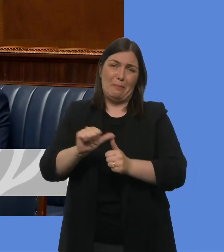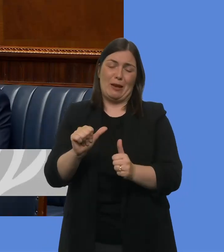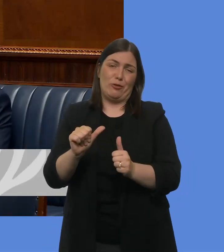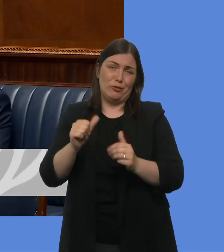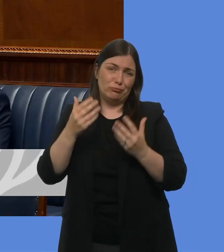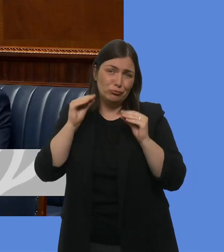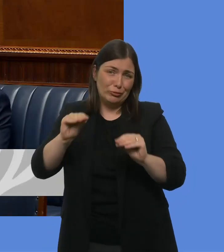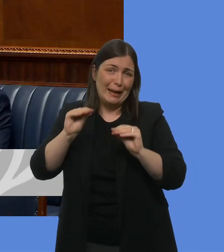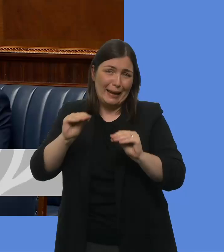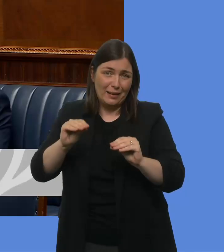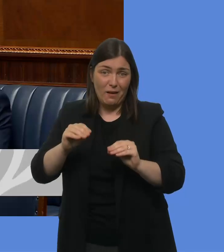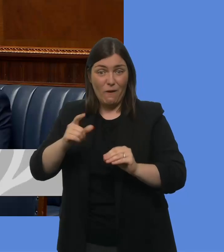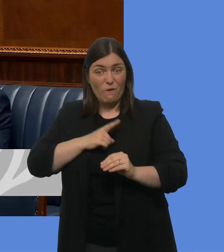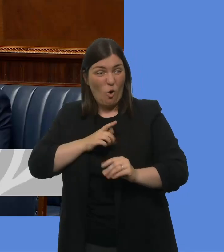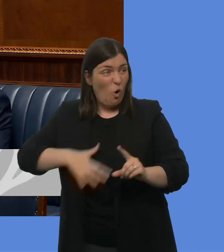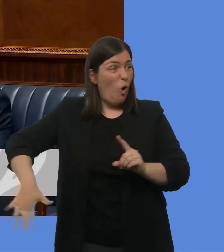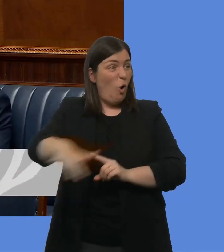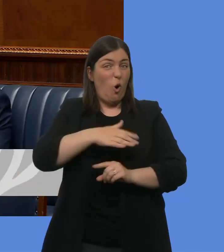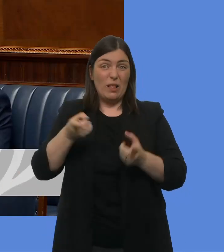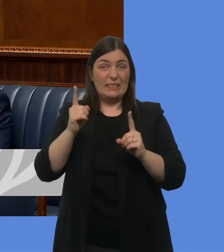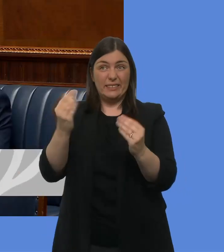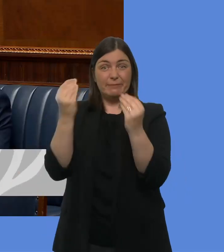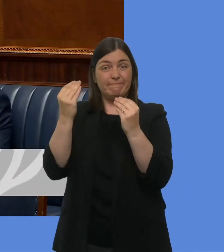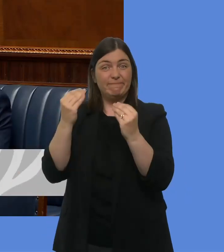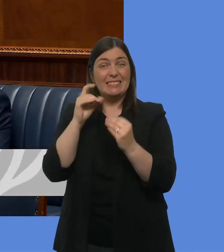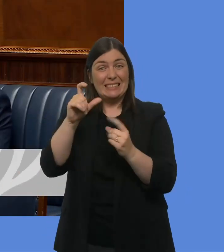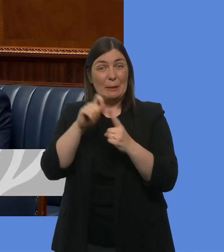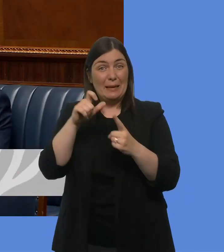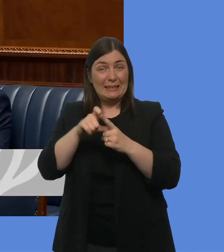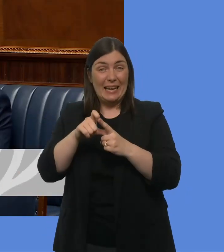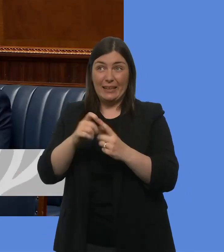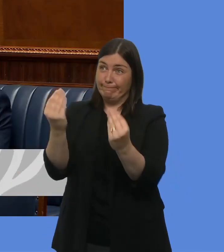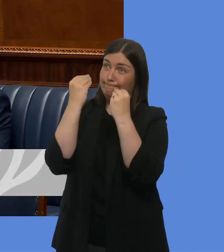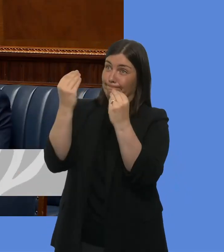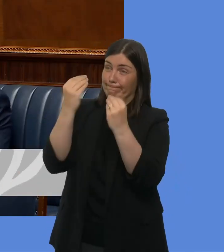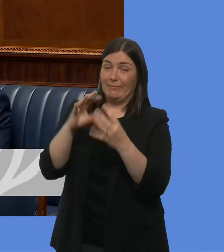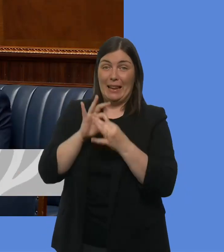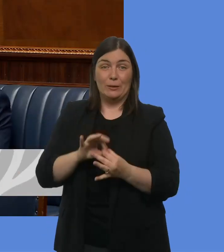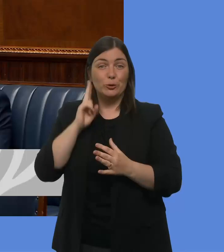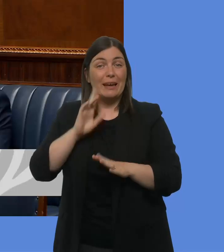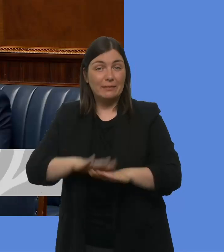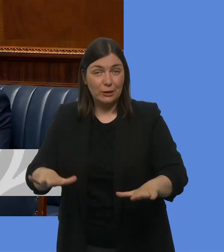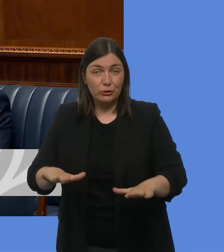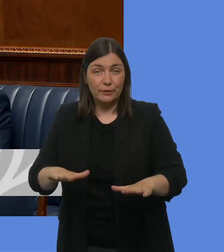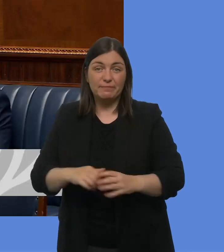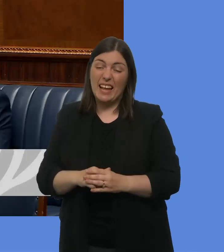stage in terms of CPD and in the upskilling of our classroom assistants. So this training and awareness, it's not just about the